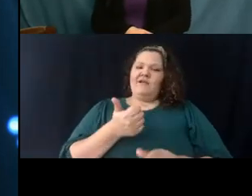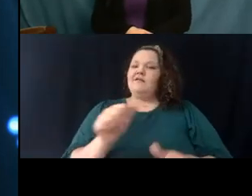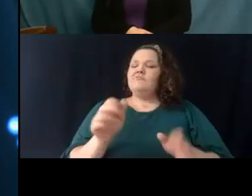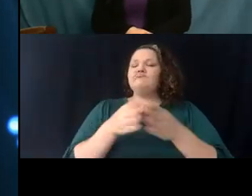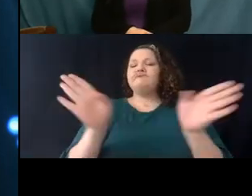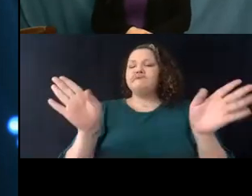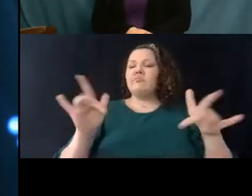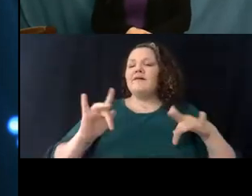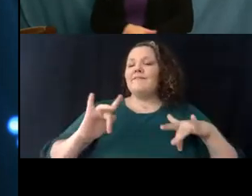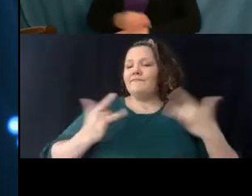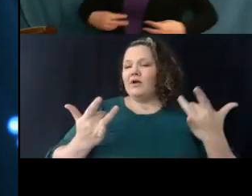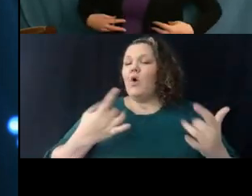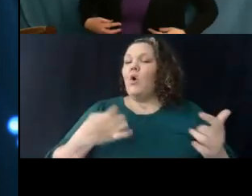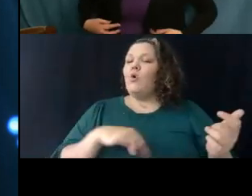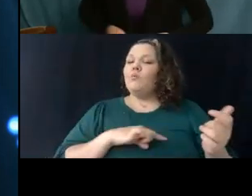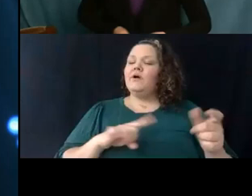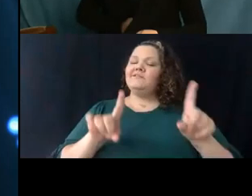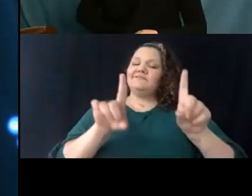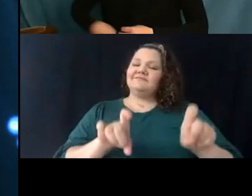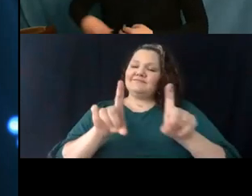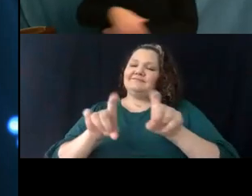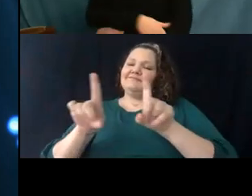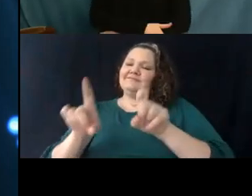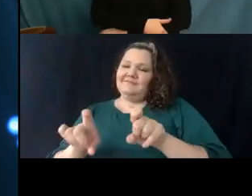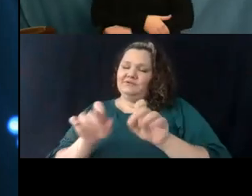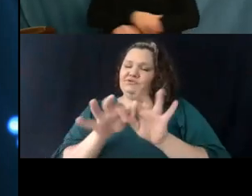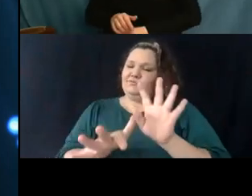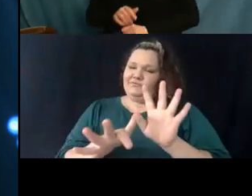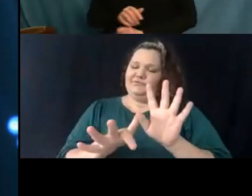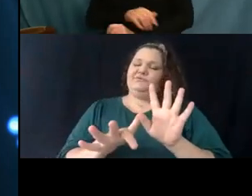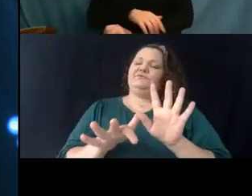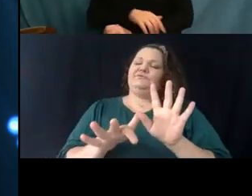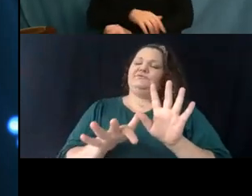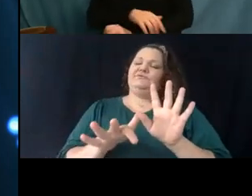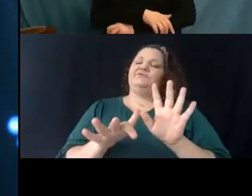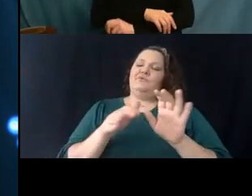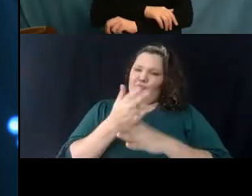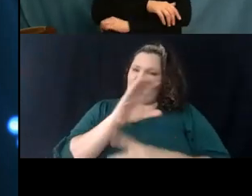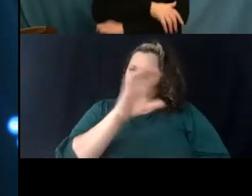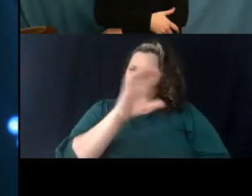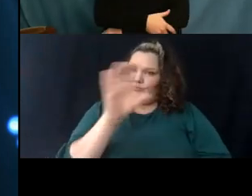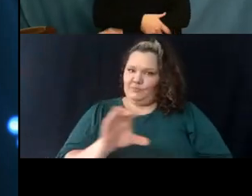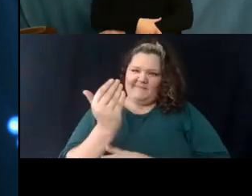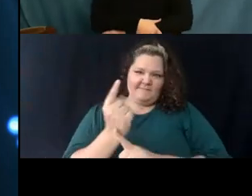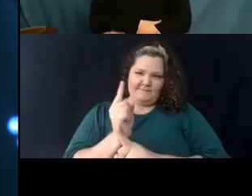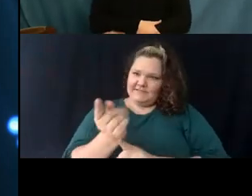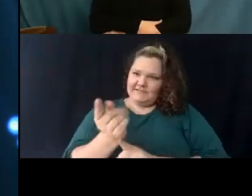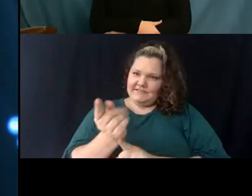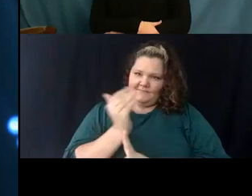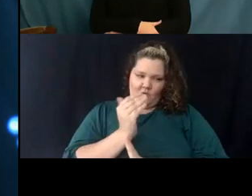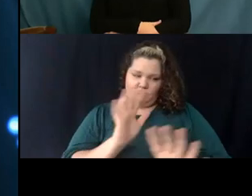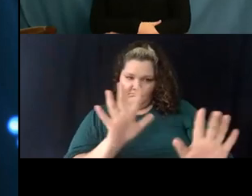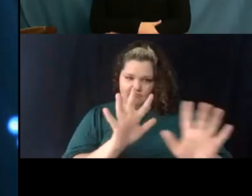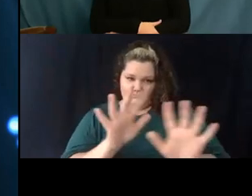the voice clearly. And this is something that definitely needs to be tested, especially if it's something that you're going to be offering, say, at an